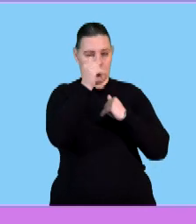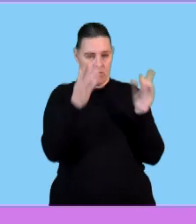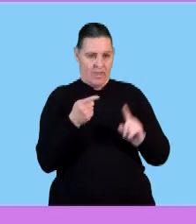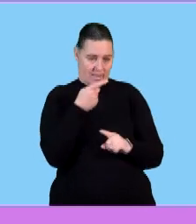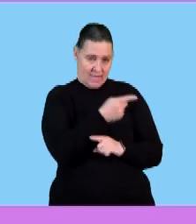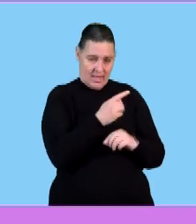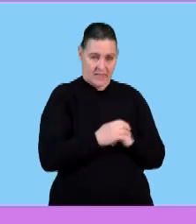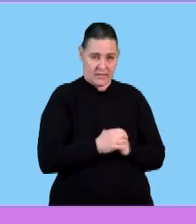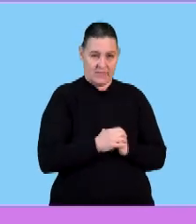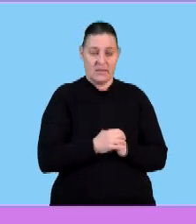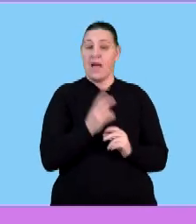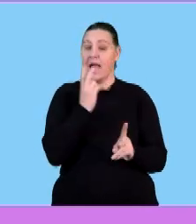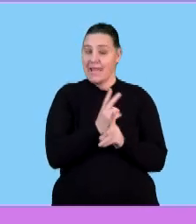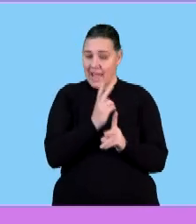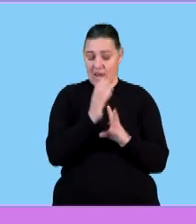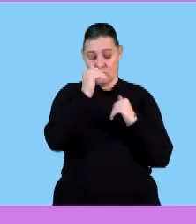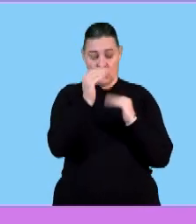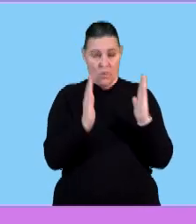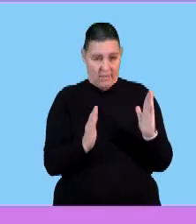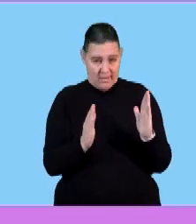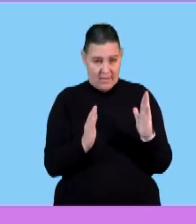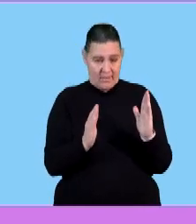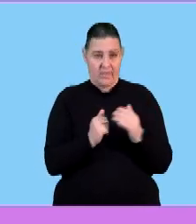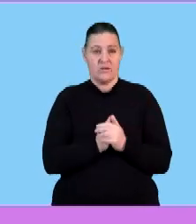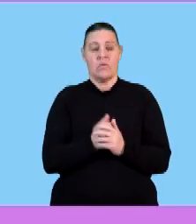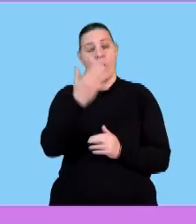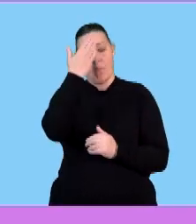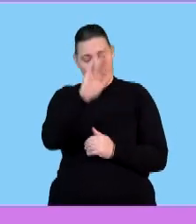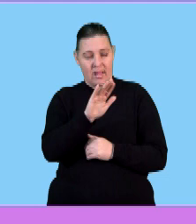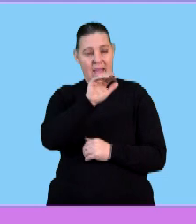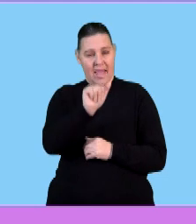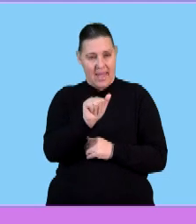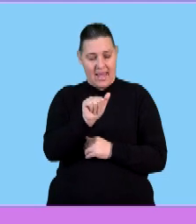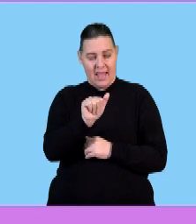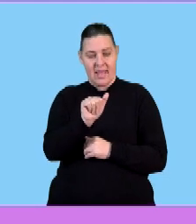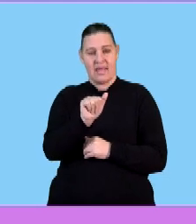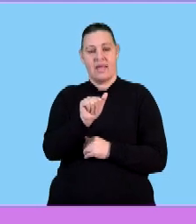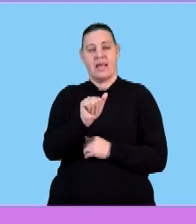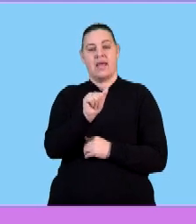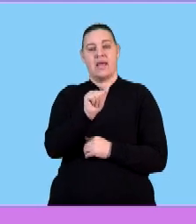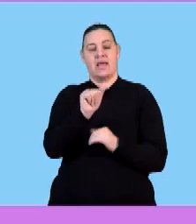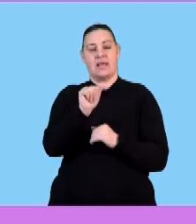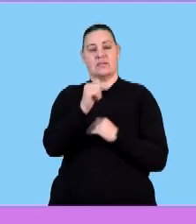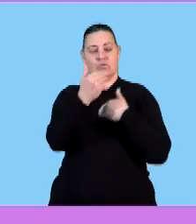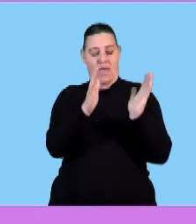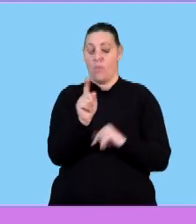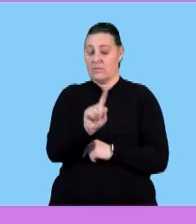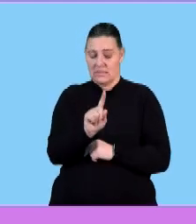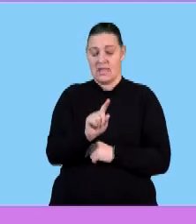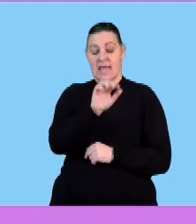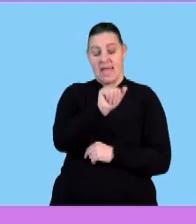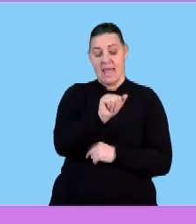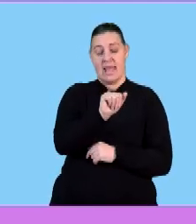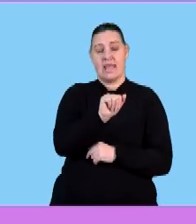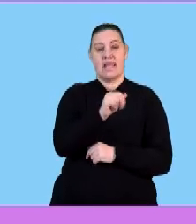area of the square alongside. Again, it's a square. So I know the formula for the area of a square. Area